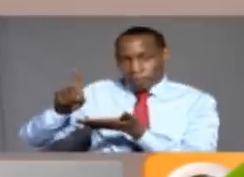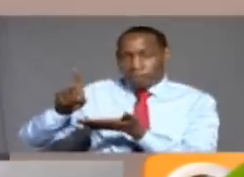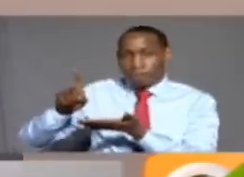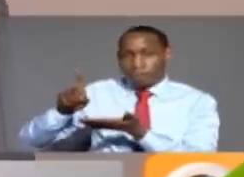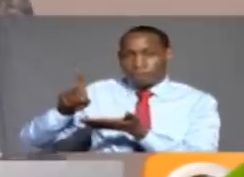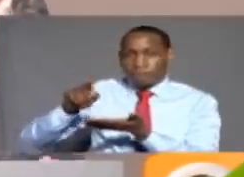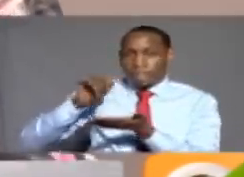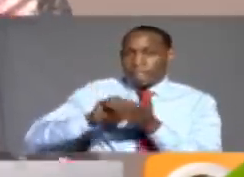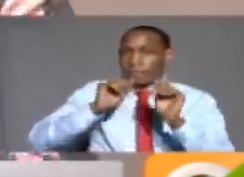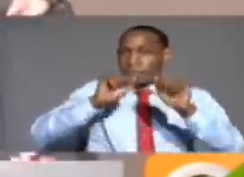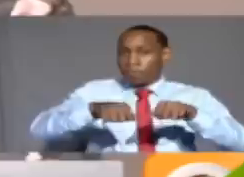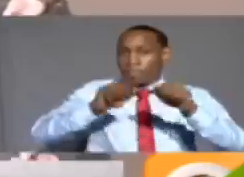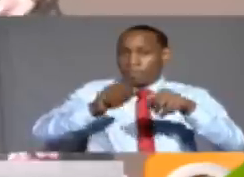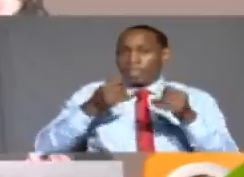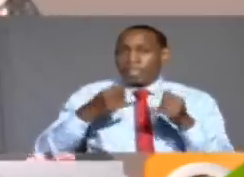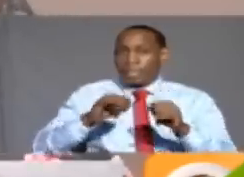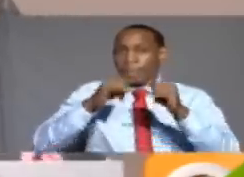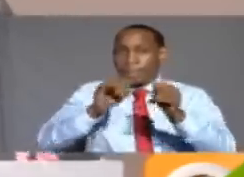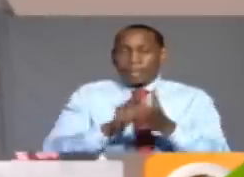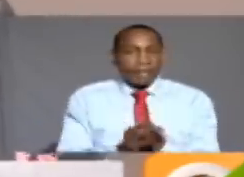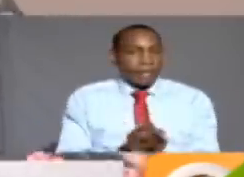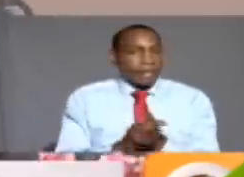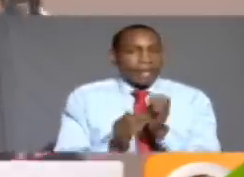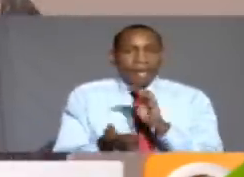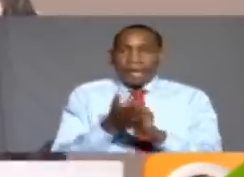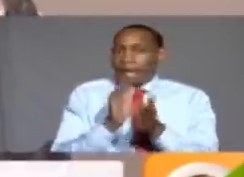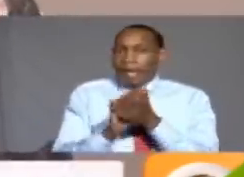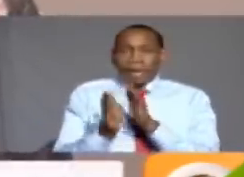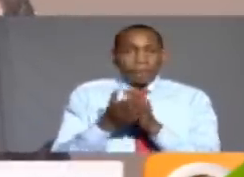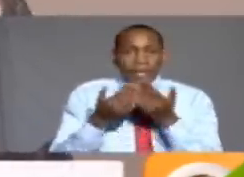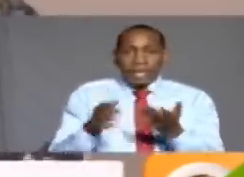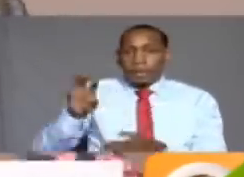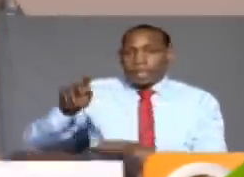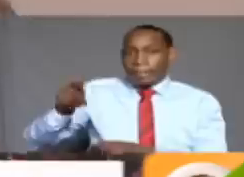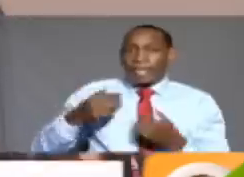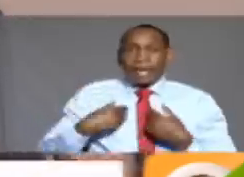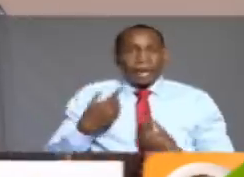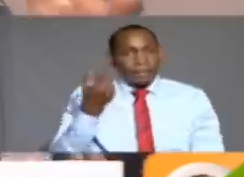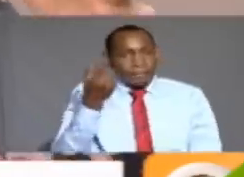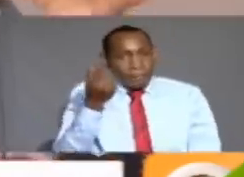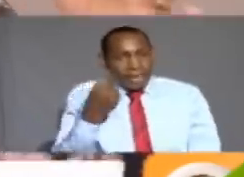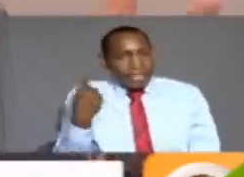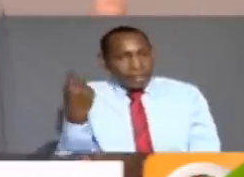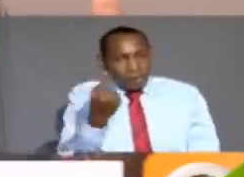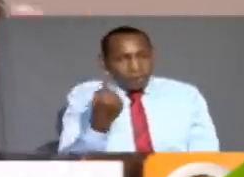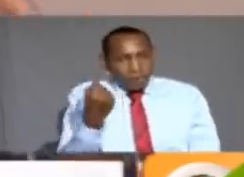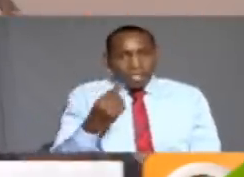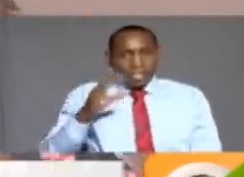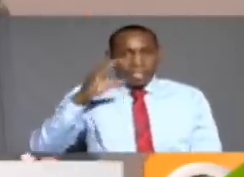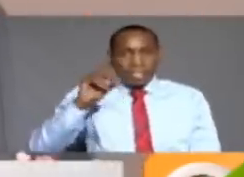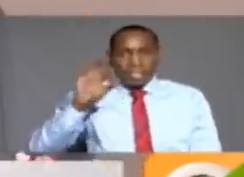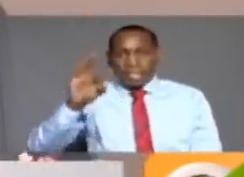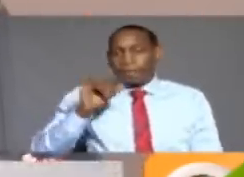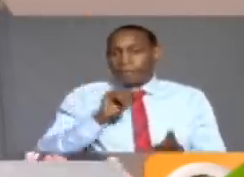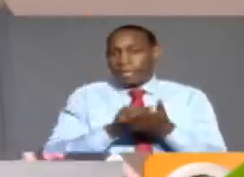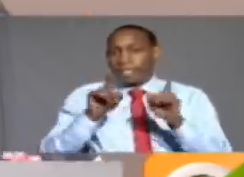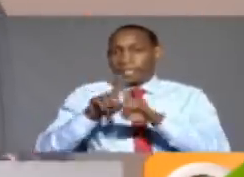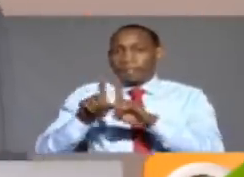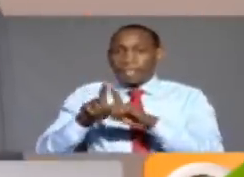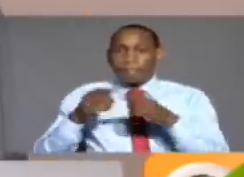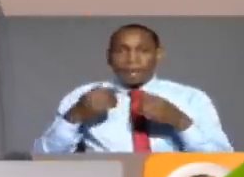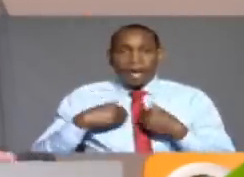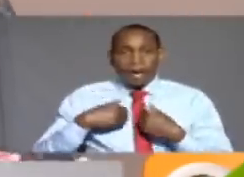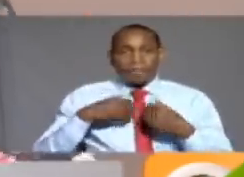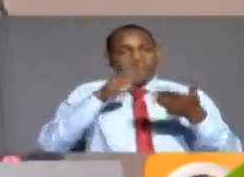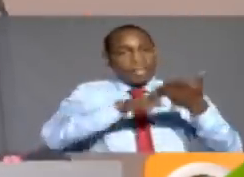mechanisms so that they can be able to implement. So there's nowhere really the MP is handling cash except the CDF, which is also has